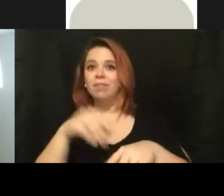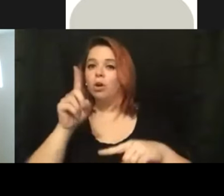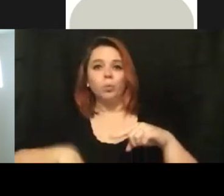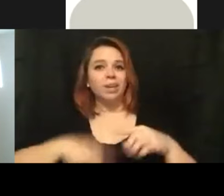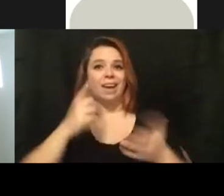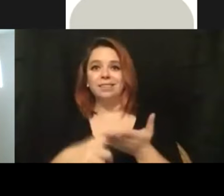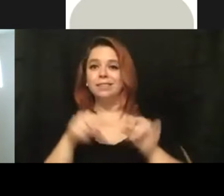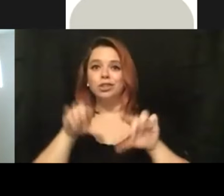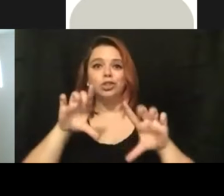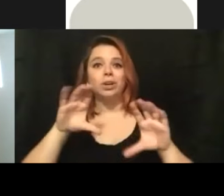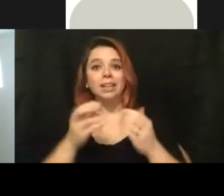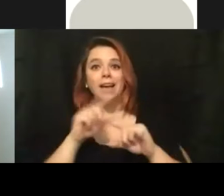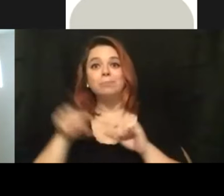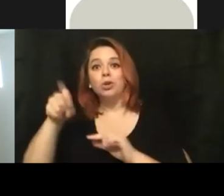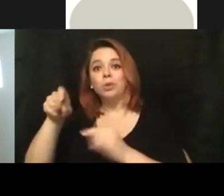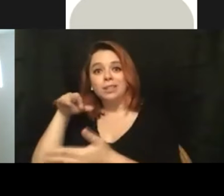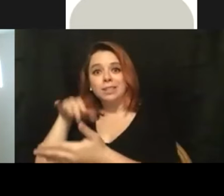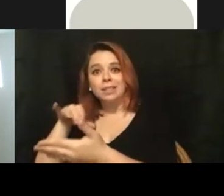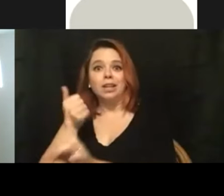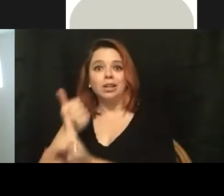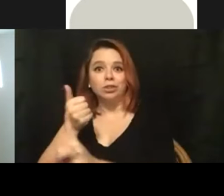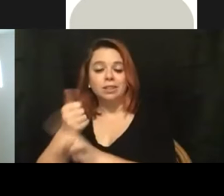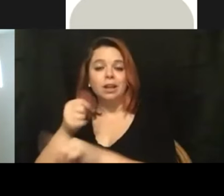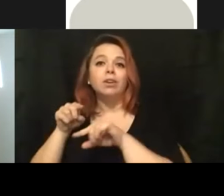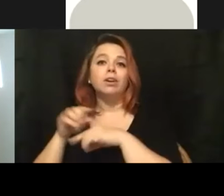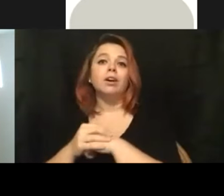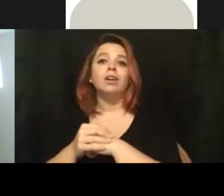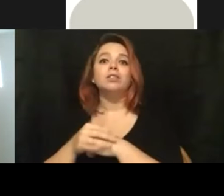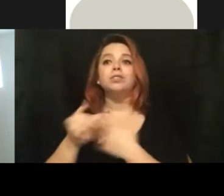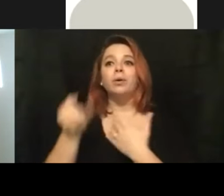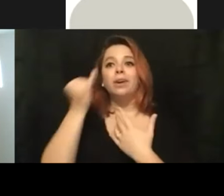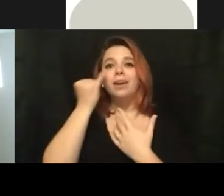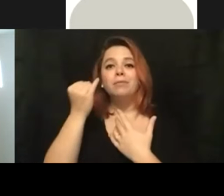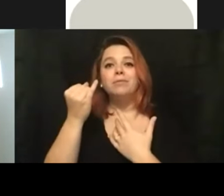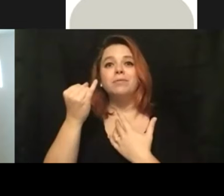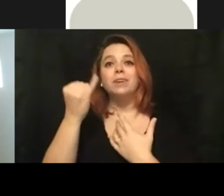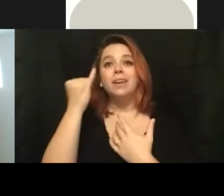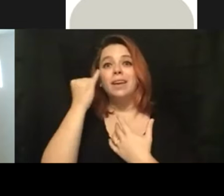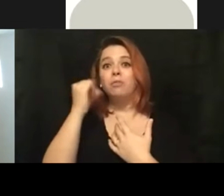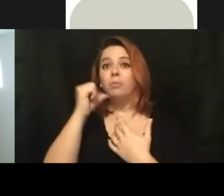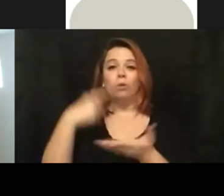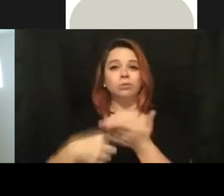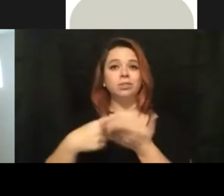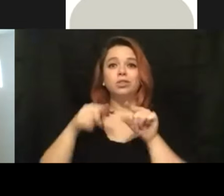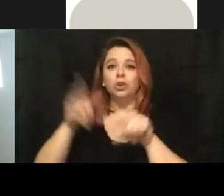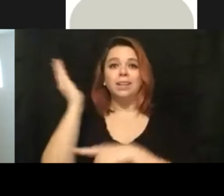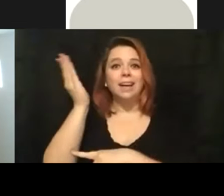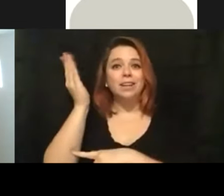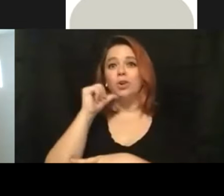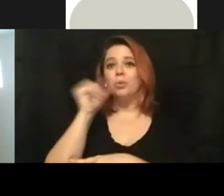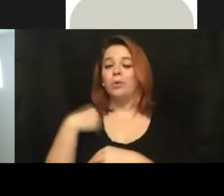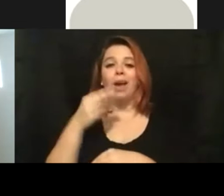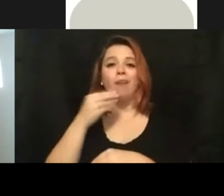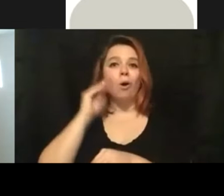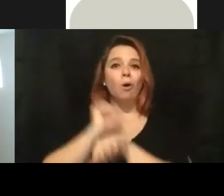class, if we don't have any homework assignments on bones, we don't get to it in lecture, it's not going to be on the exam. So yeah, so in general, the best rule is to